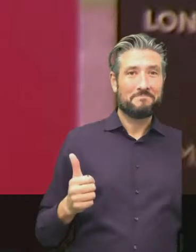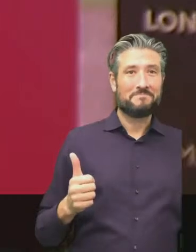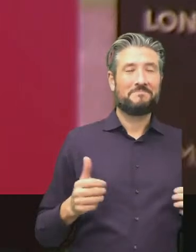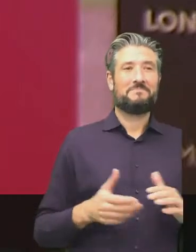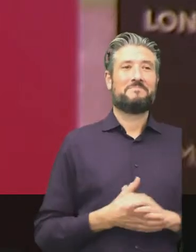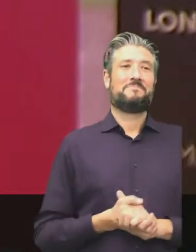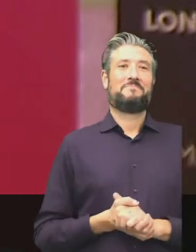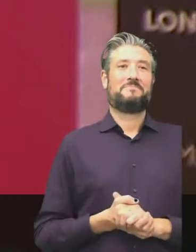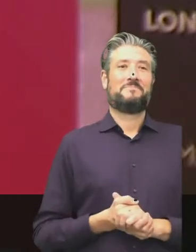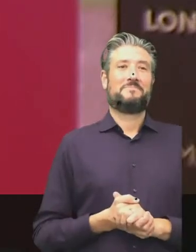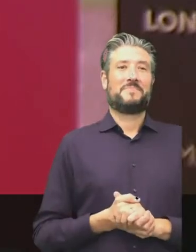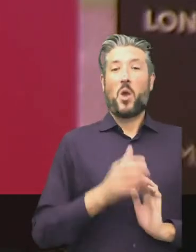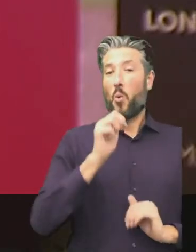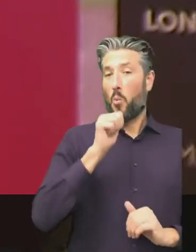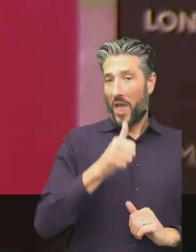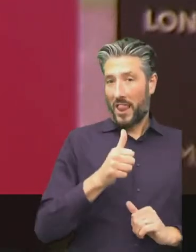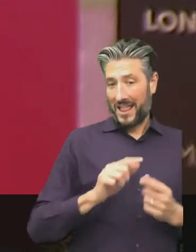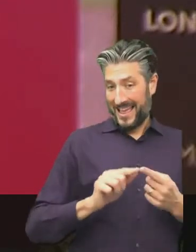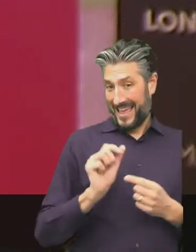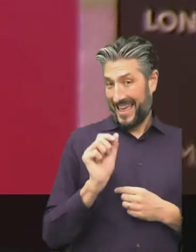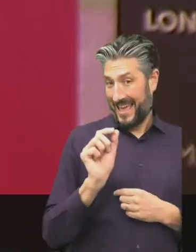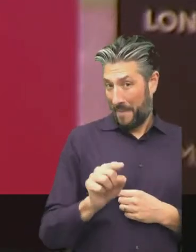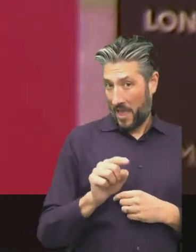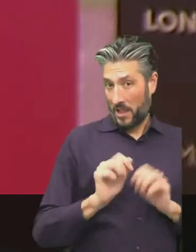the link for a feedback survey,